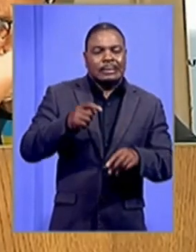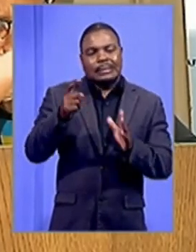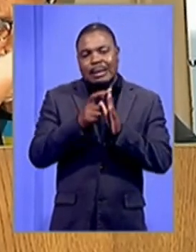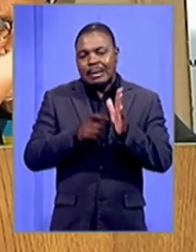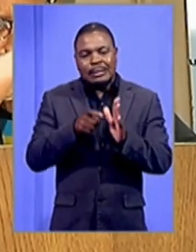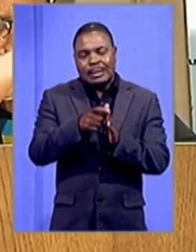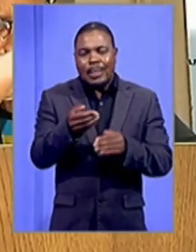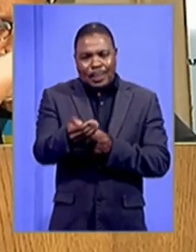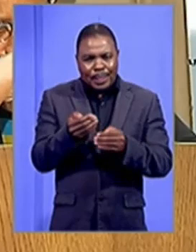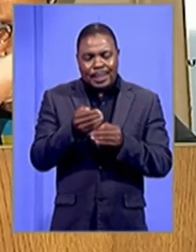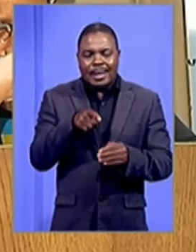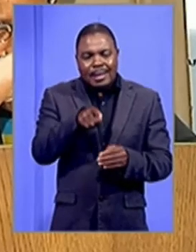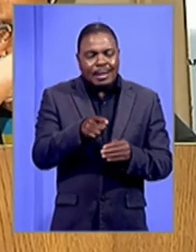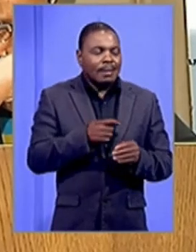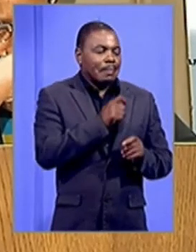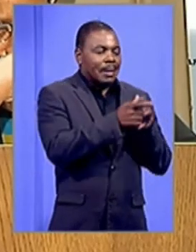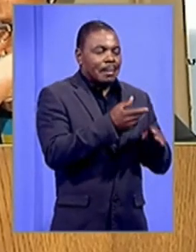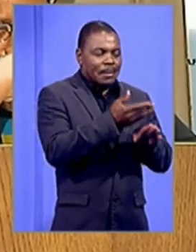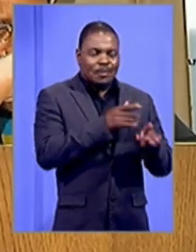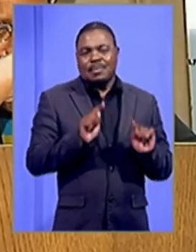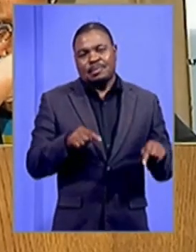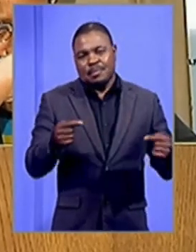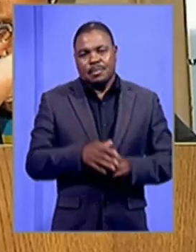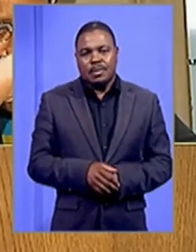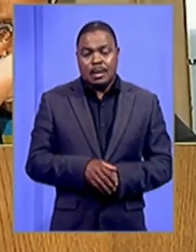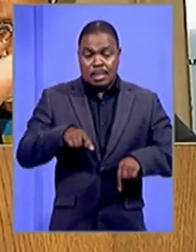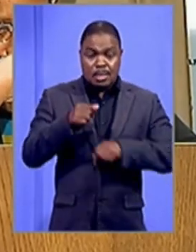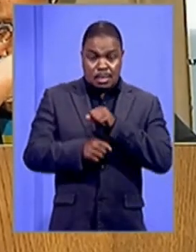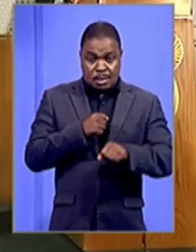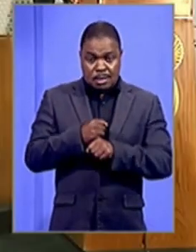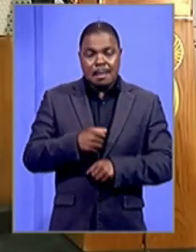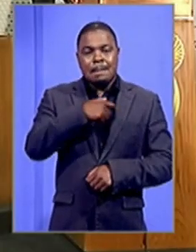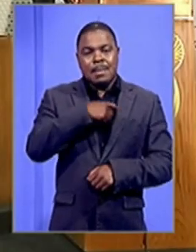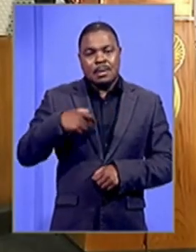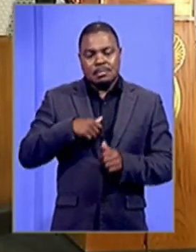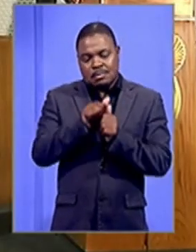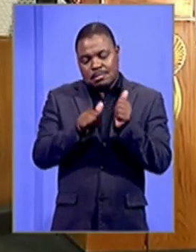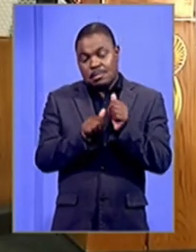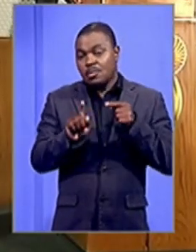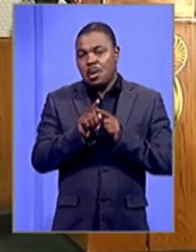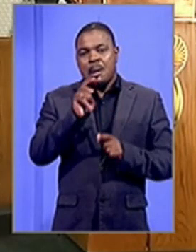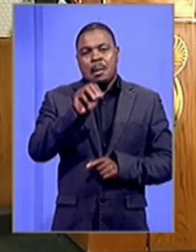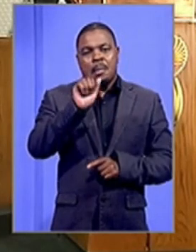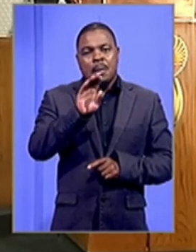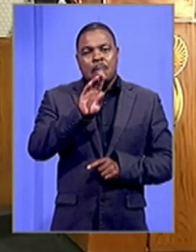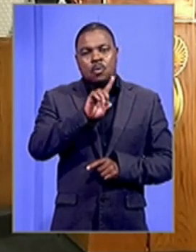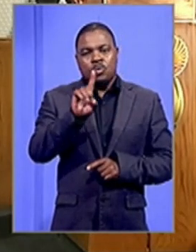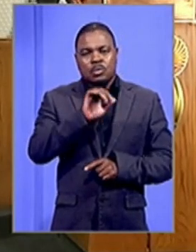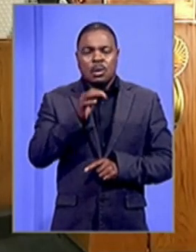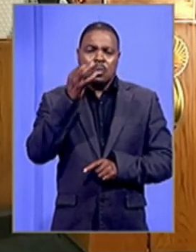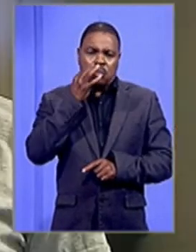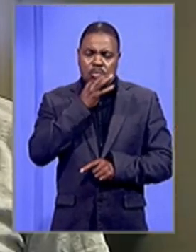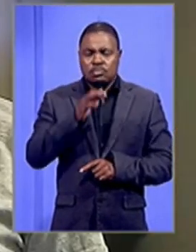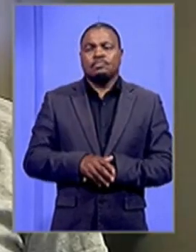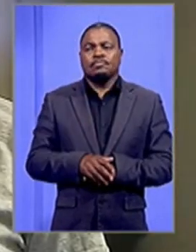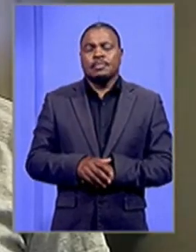duela Bagaka ba sesole mo kgweding eno. Irile go sa le gale monongwaga motlatsa Presidente David Mabuza a bega fa go na le Diranta